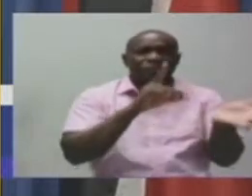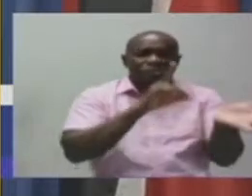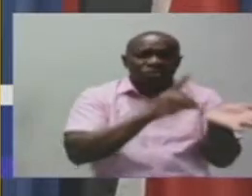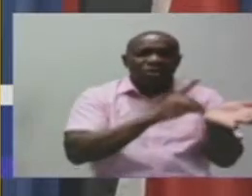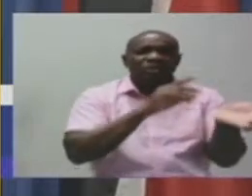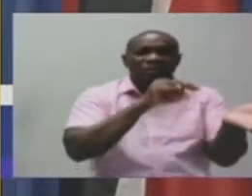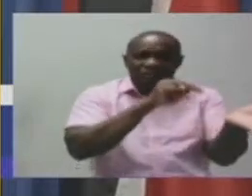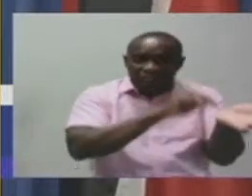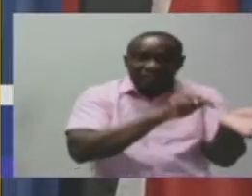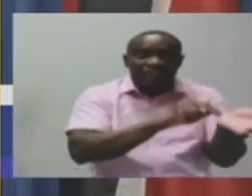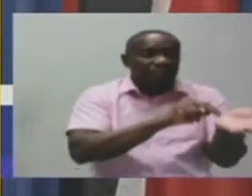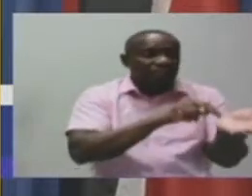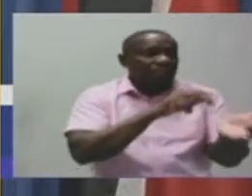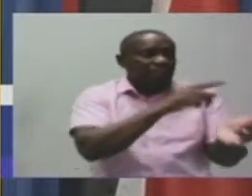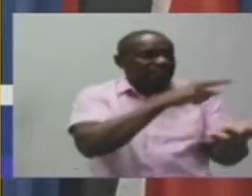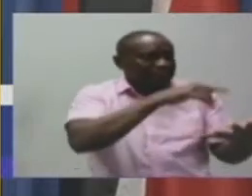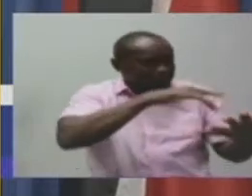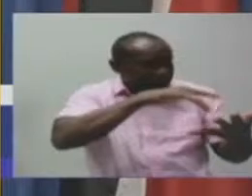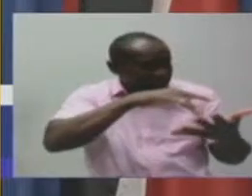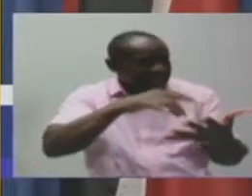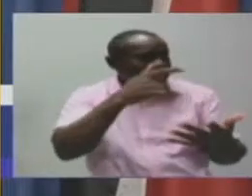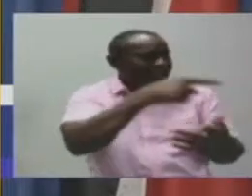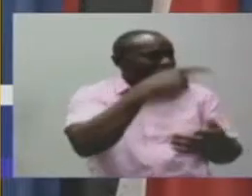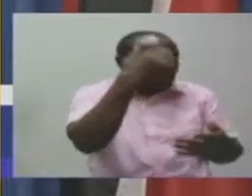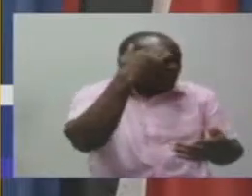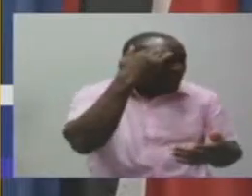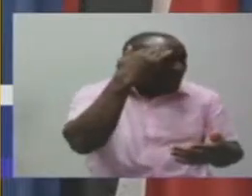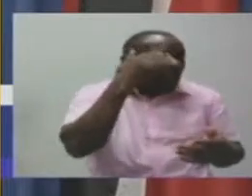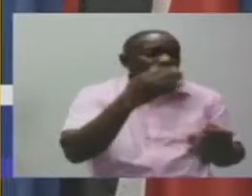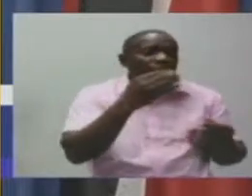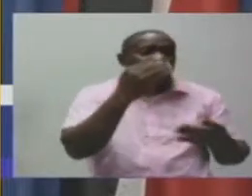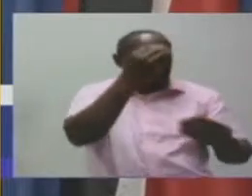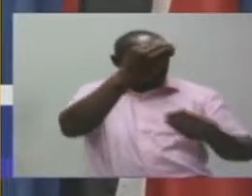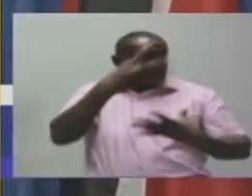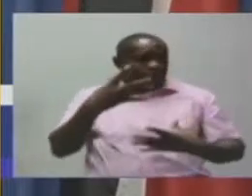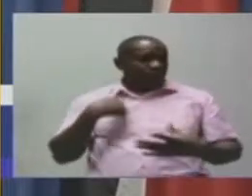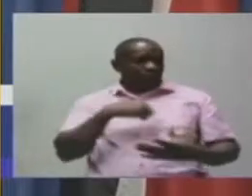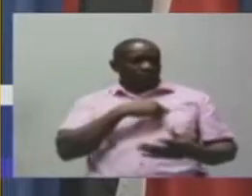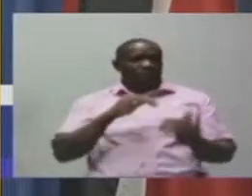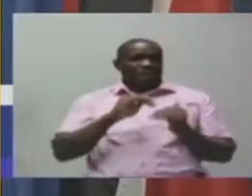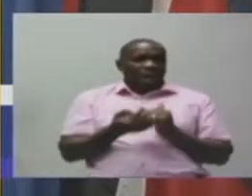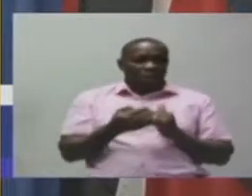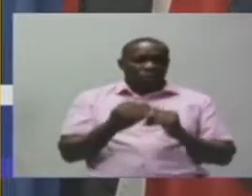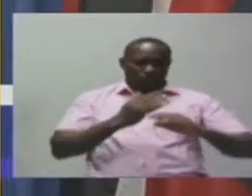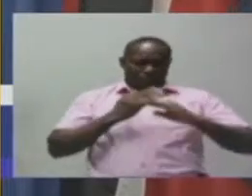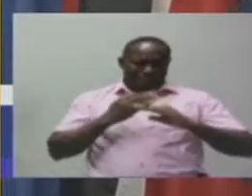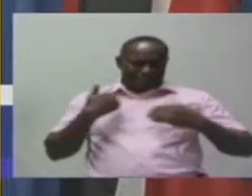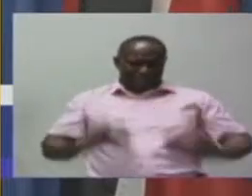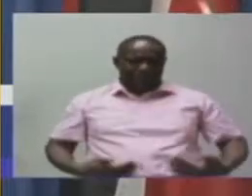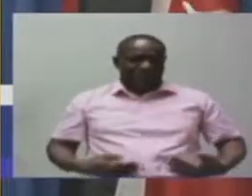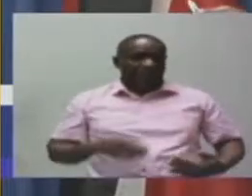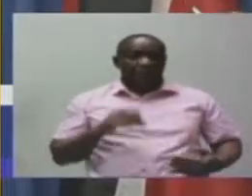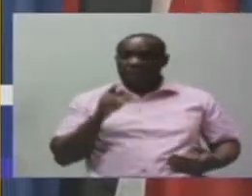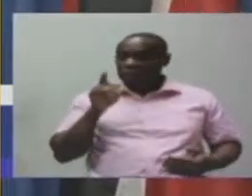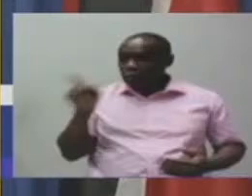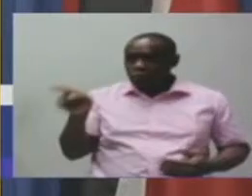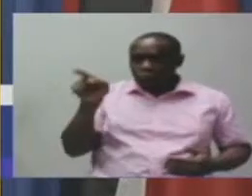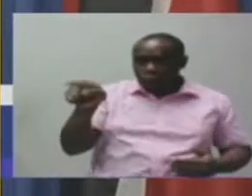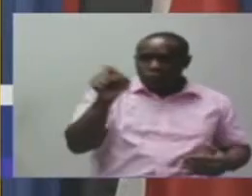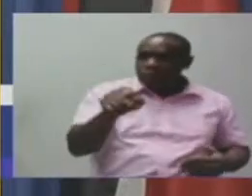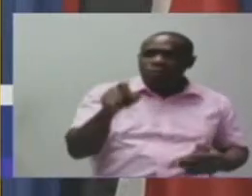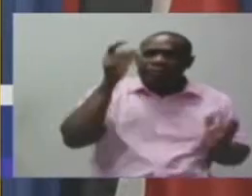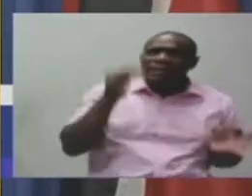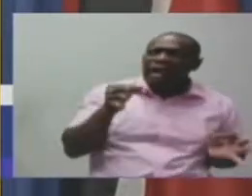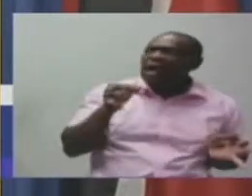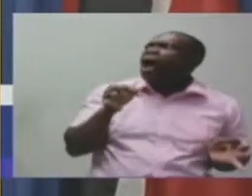them. They tell you how to protect yourself. And you choose to listen to somebody, nameless, faceless